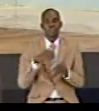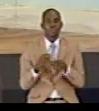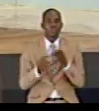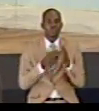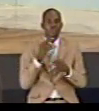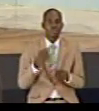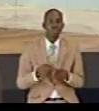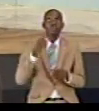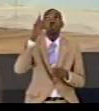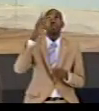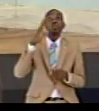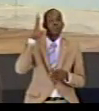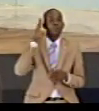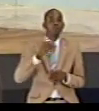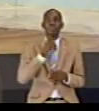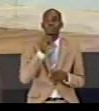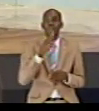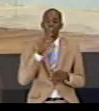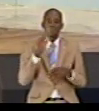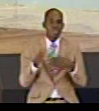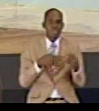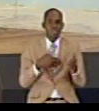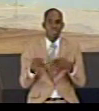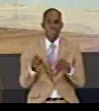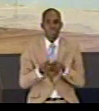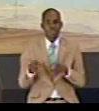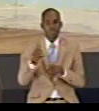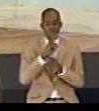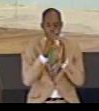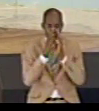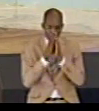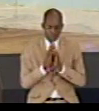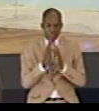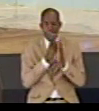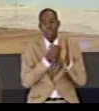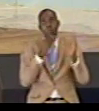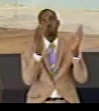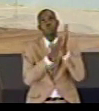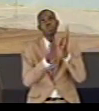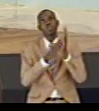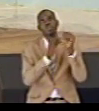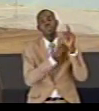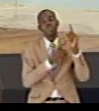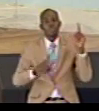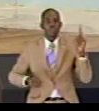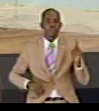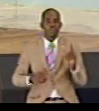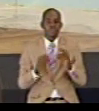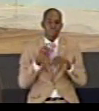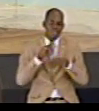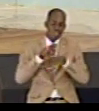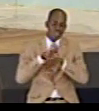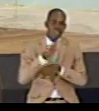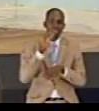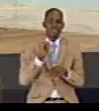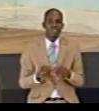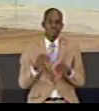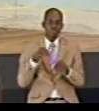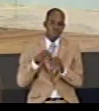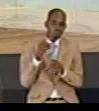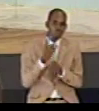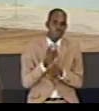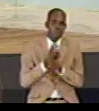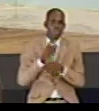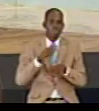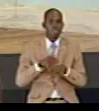God will not be late. As you pray and as you praise the Lord, right early, in time, the